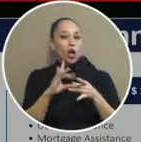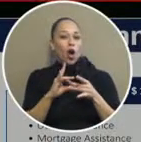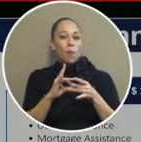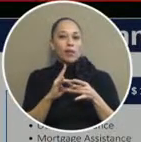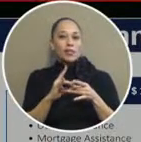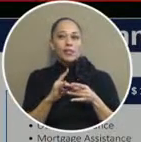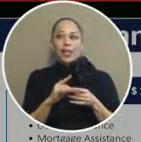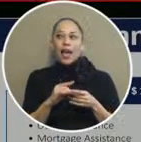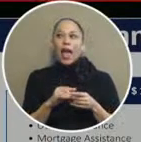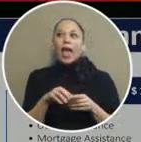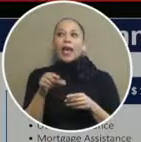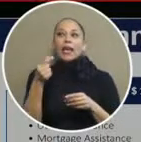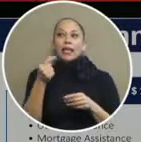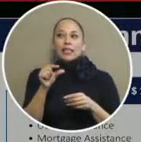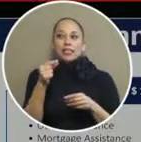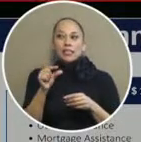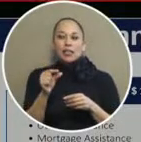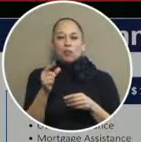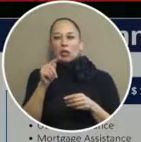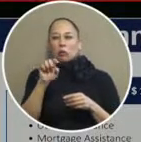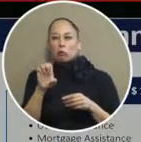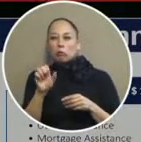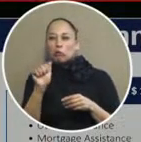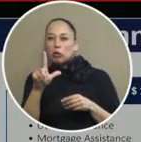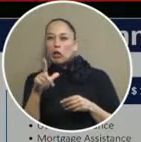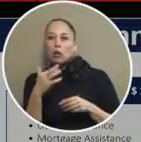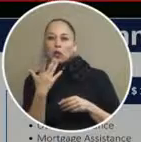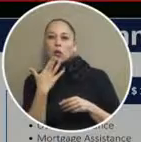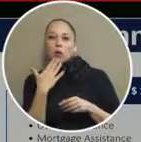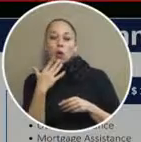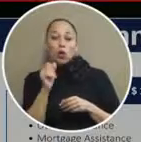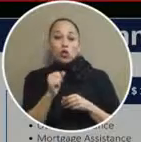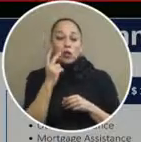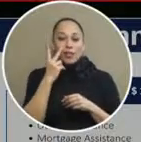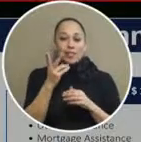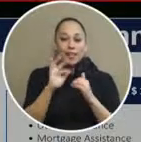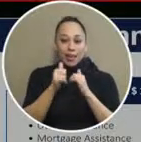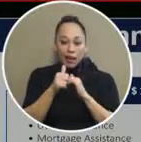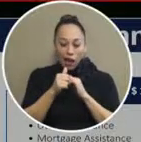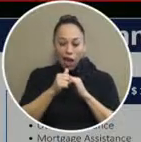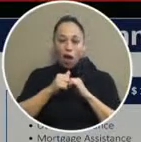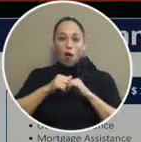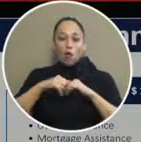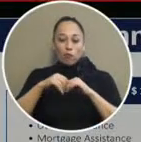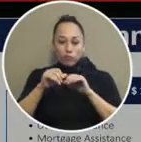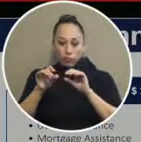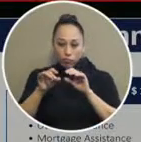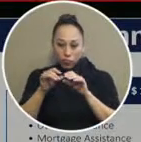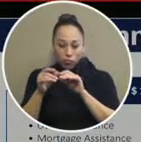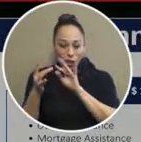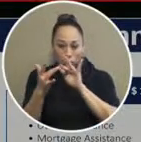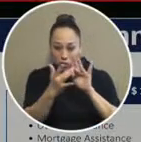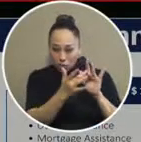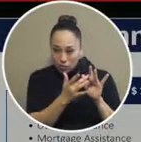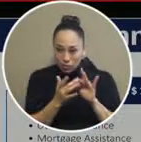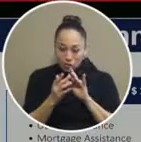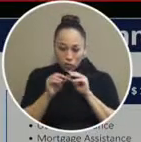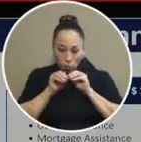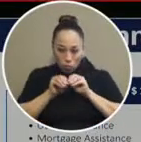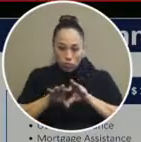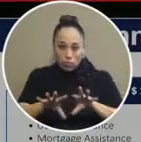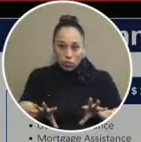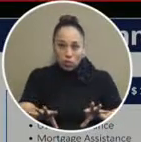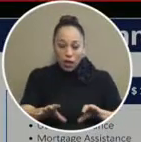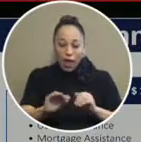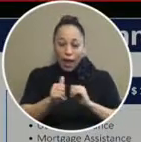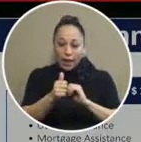green here that you see in this sort of teal color about how extensive the outreach we are doing is and